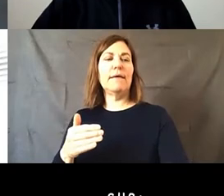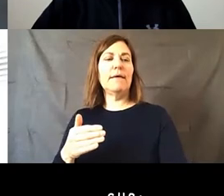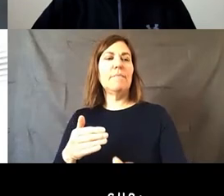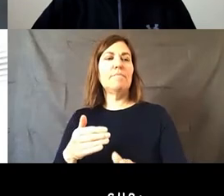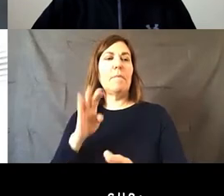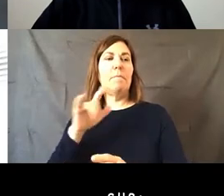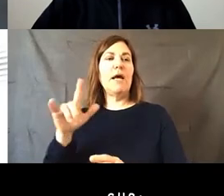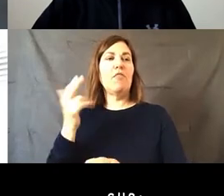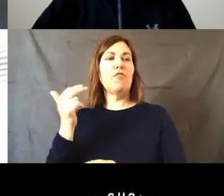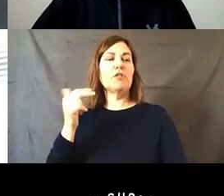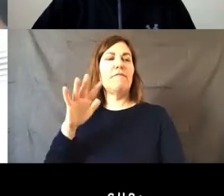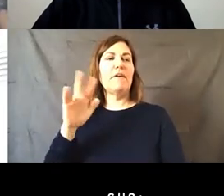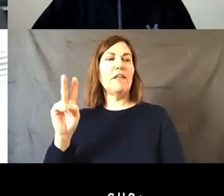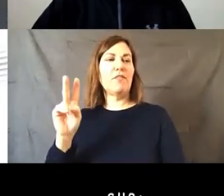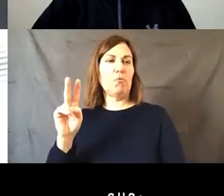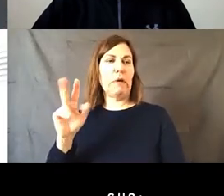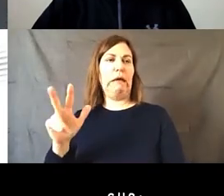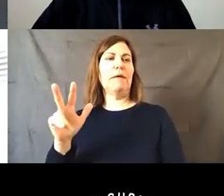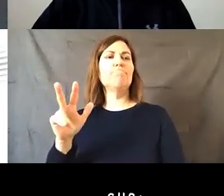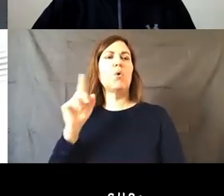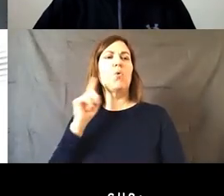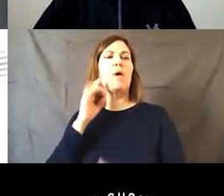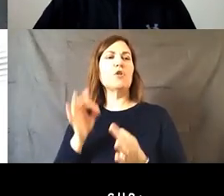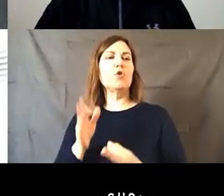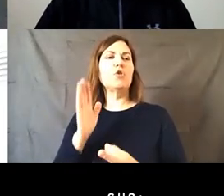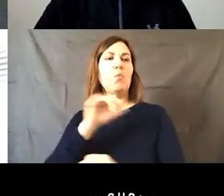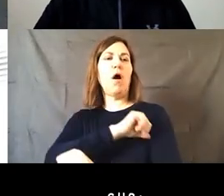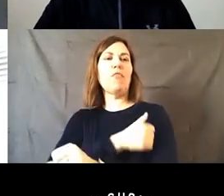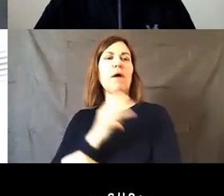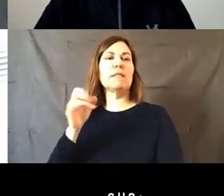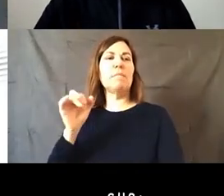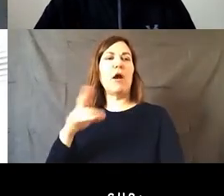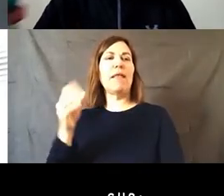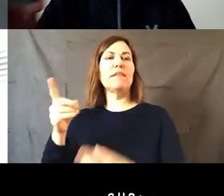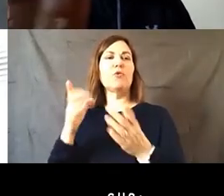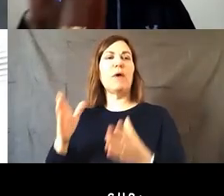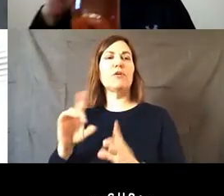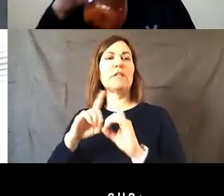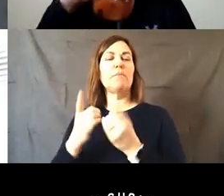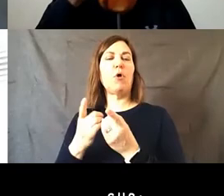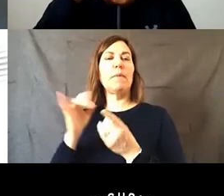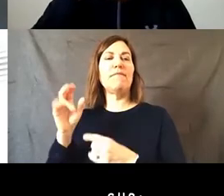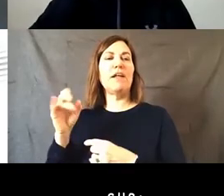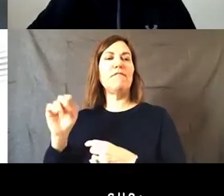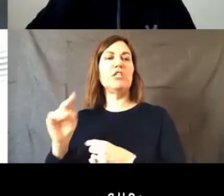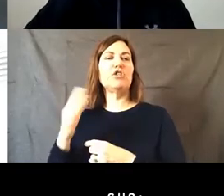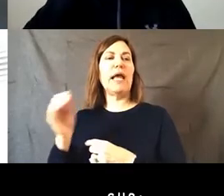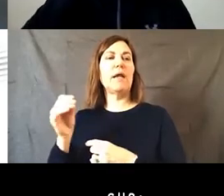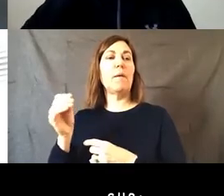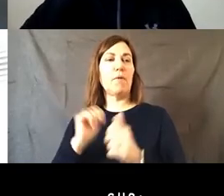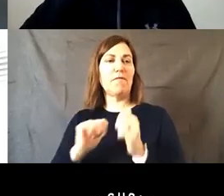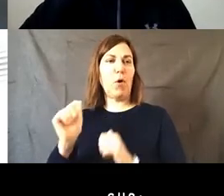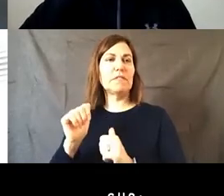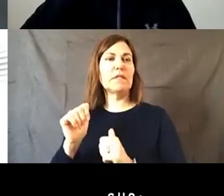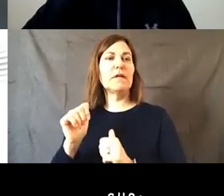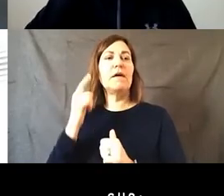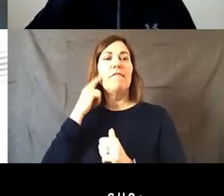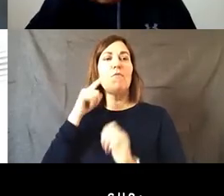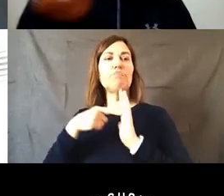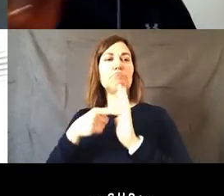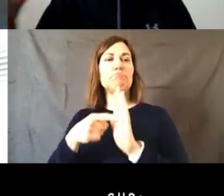1353, resolution authorizing the mayor and director of the Department of Innovation and Performance on behalf of the city to enter into